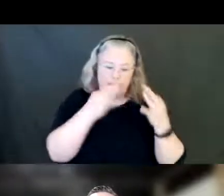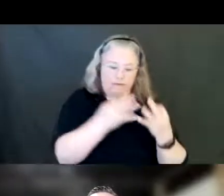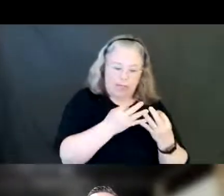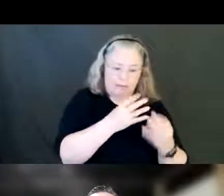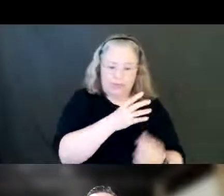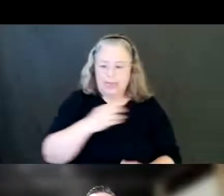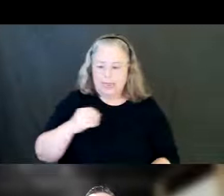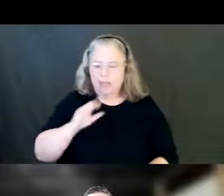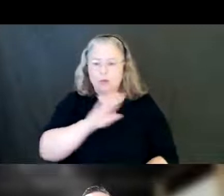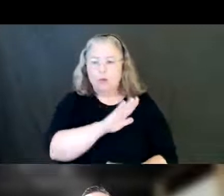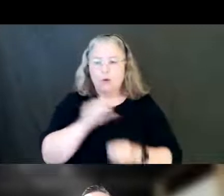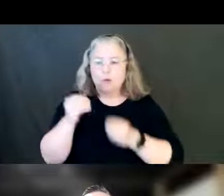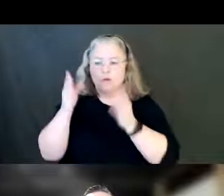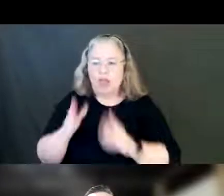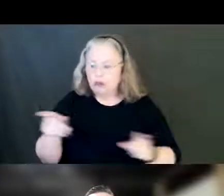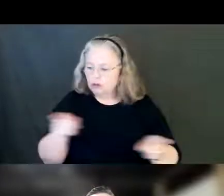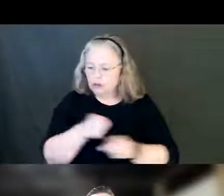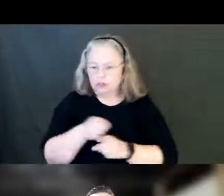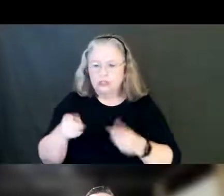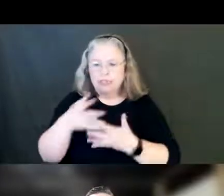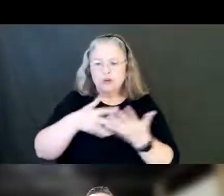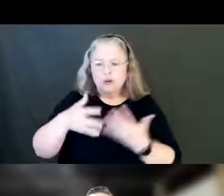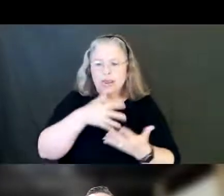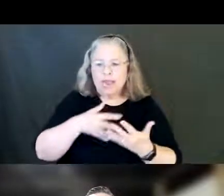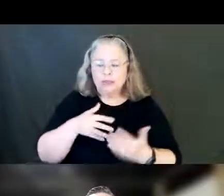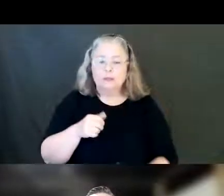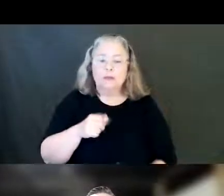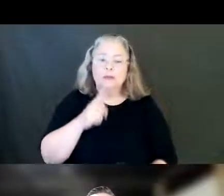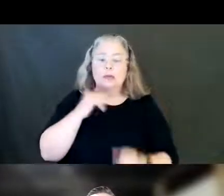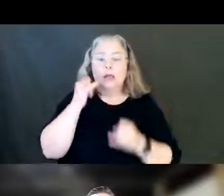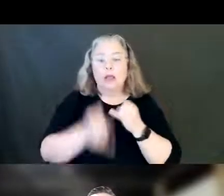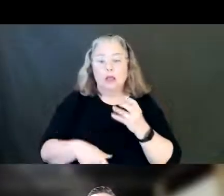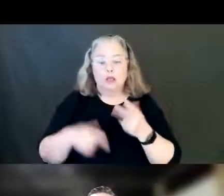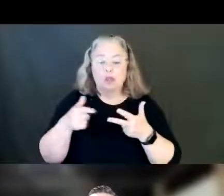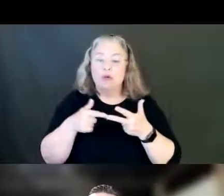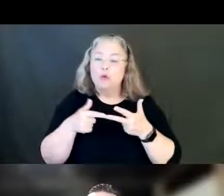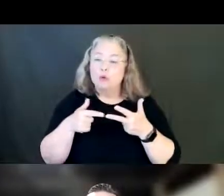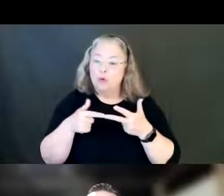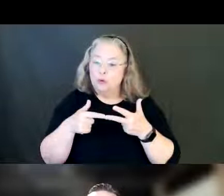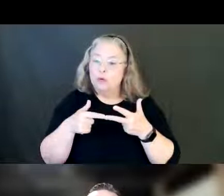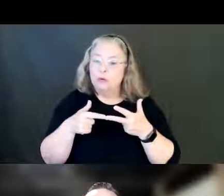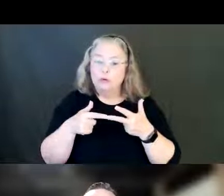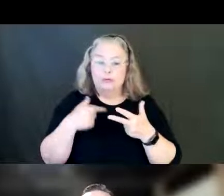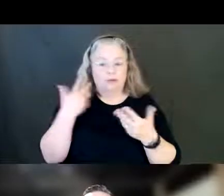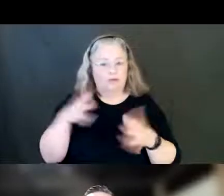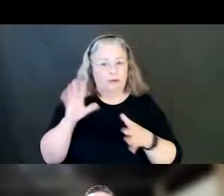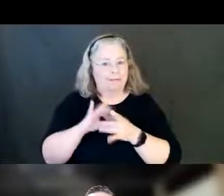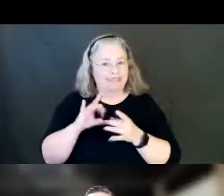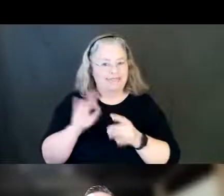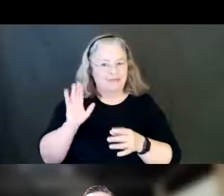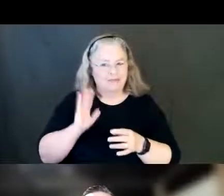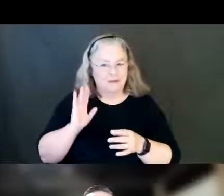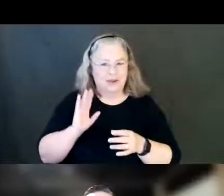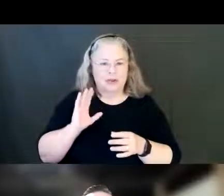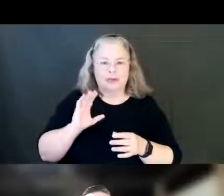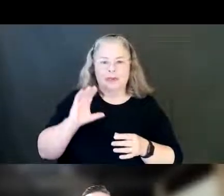providers. And then lastly, our third goal is, as we mentioned,